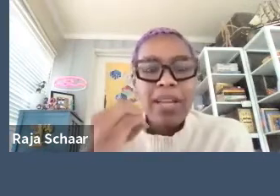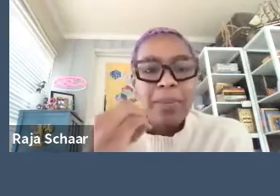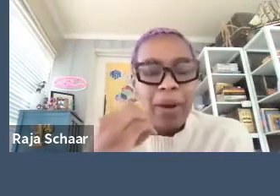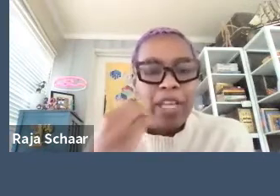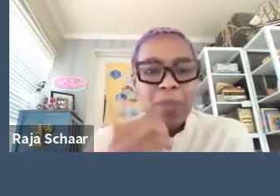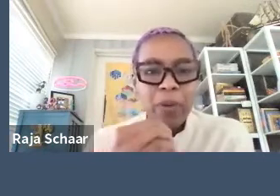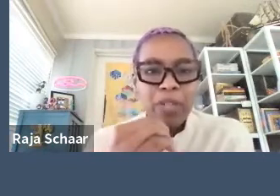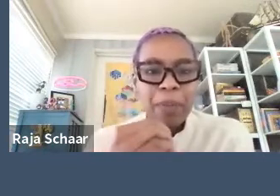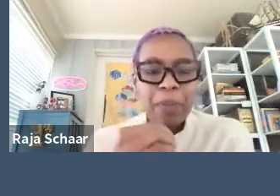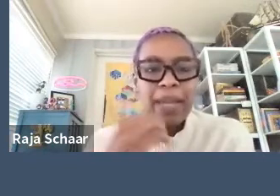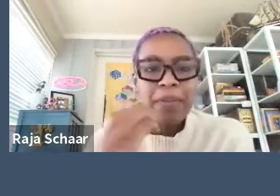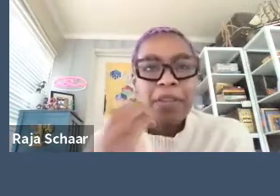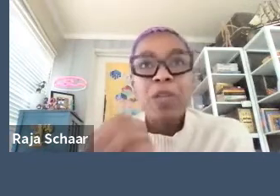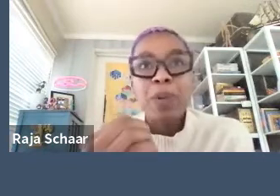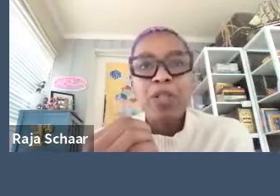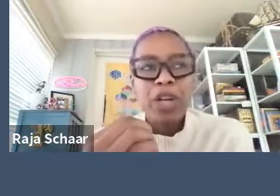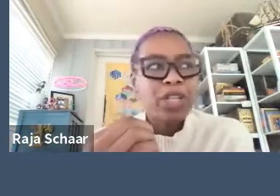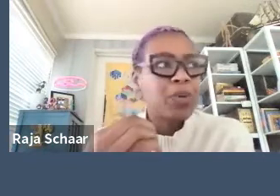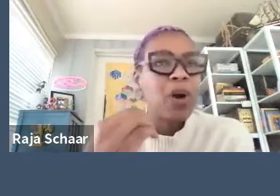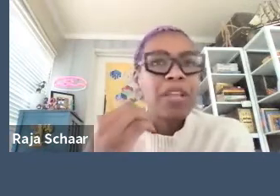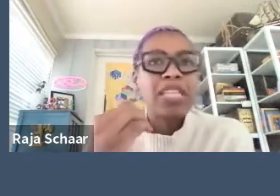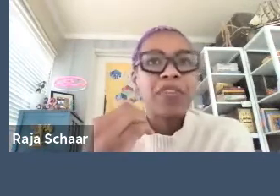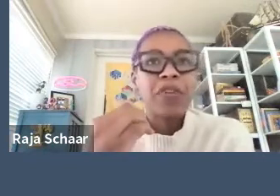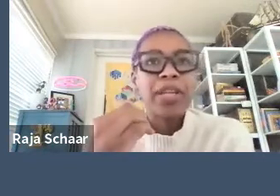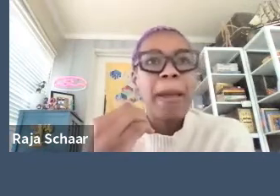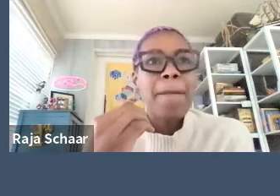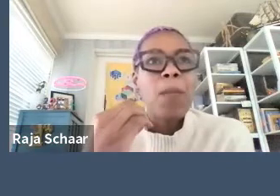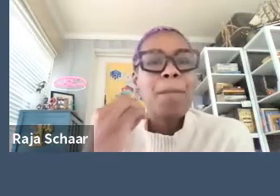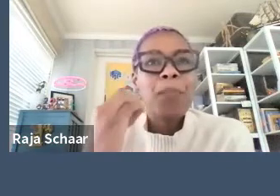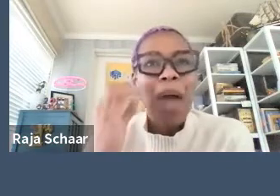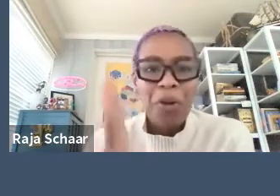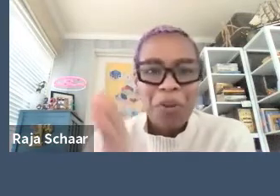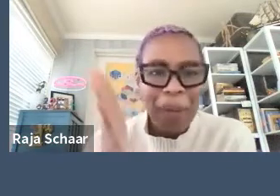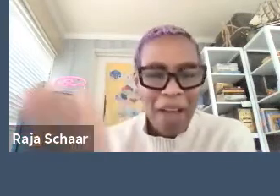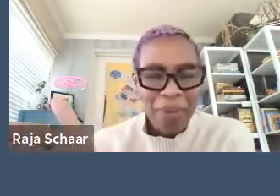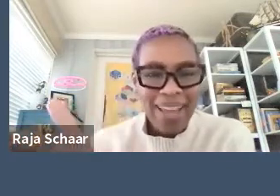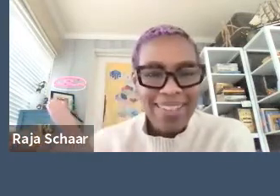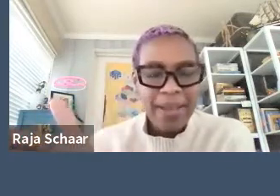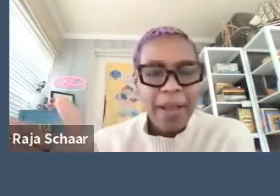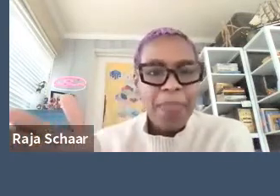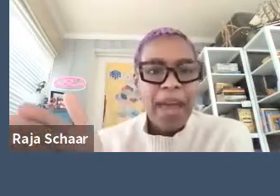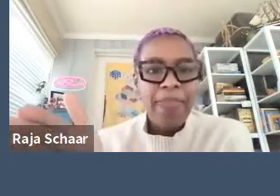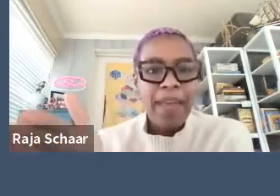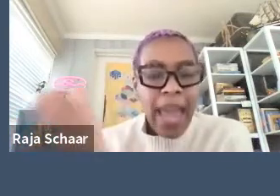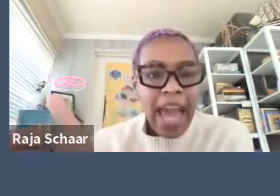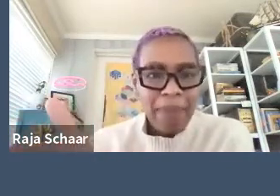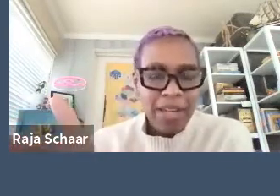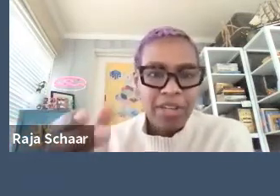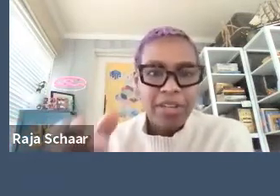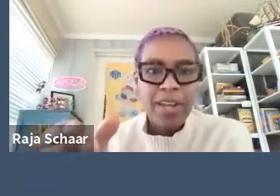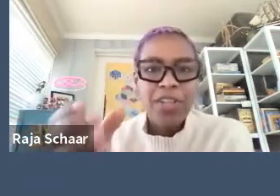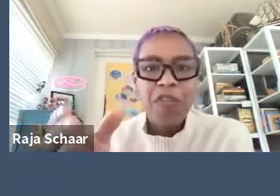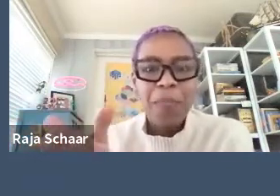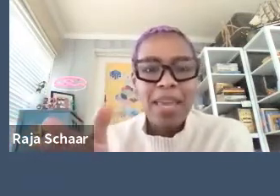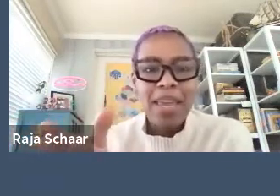and it is about exposing and exposure to all these different powerful pathways that they can make